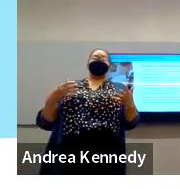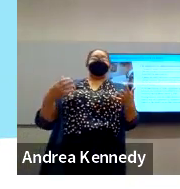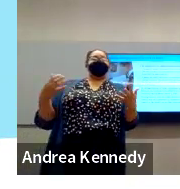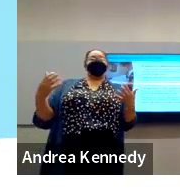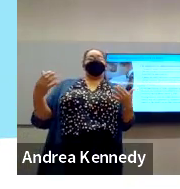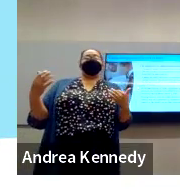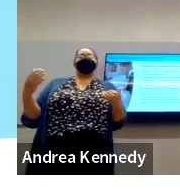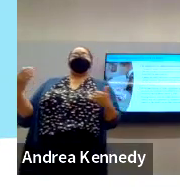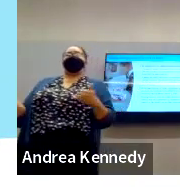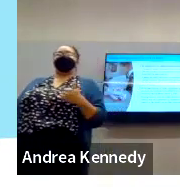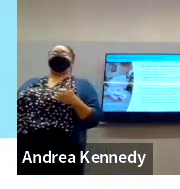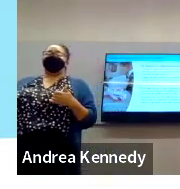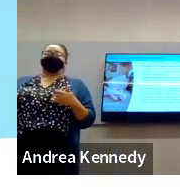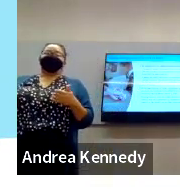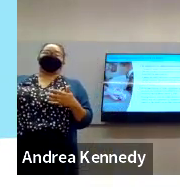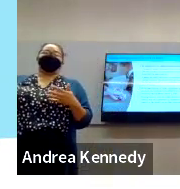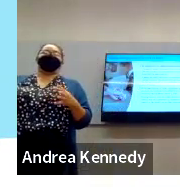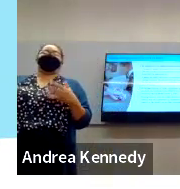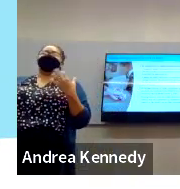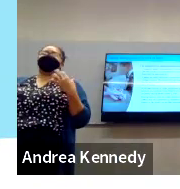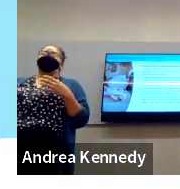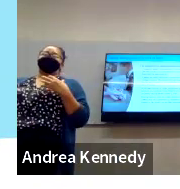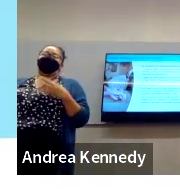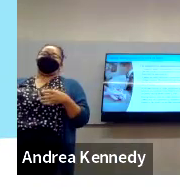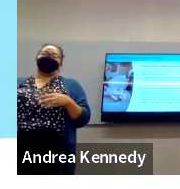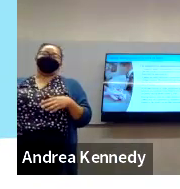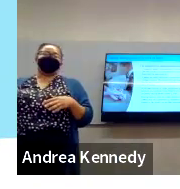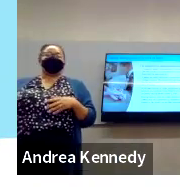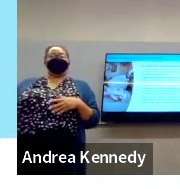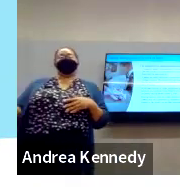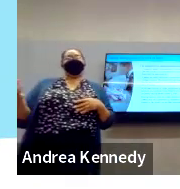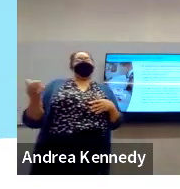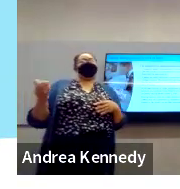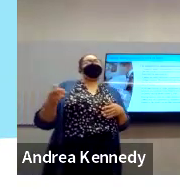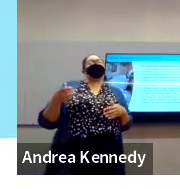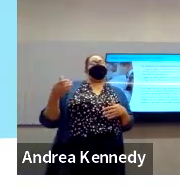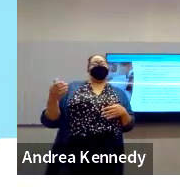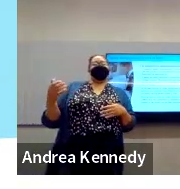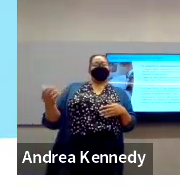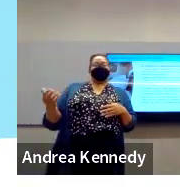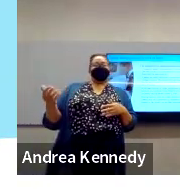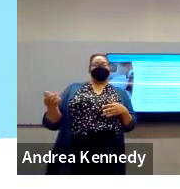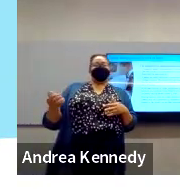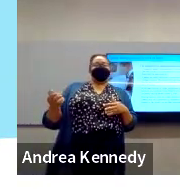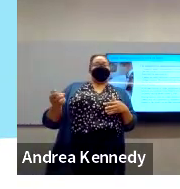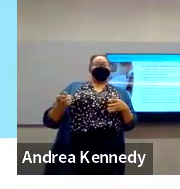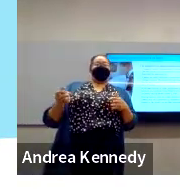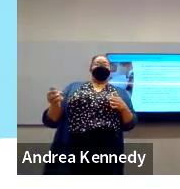or 60-day rent increase notice. So all those things kind of come into play when it's a rent